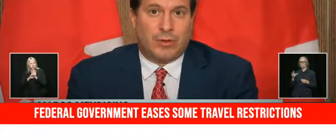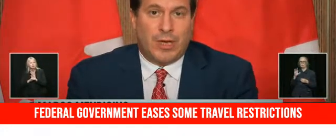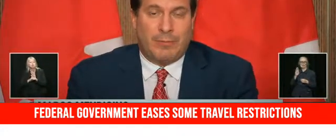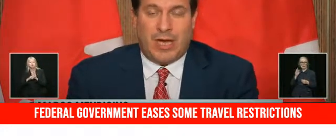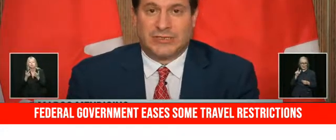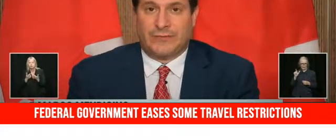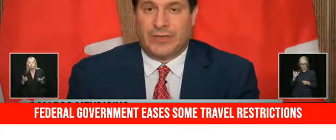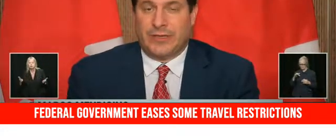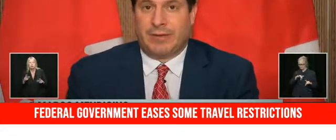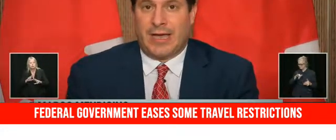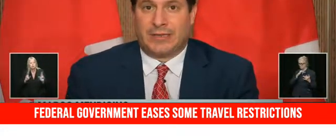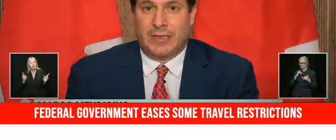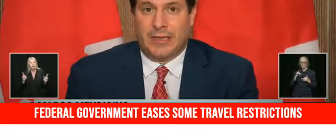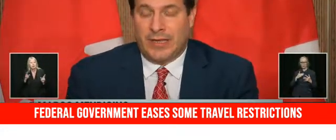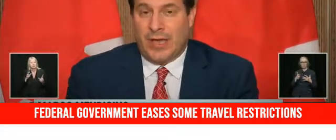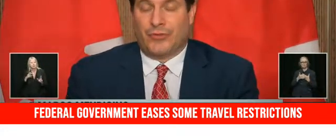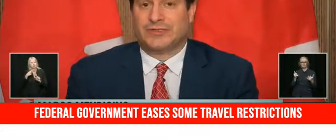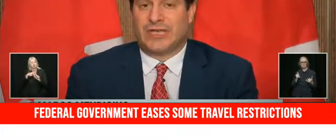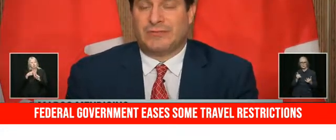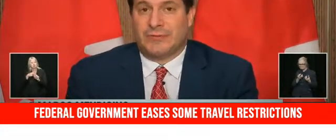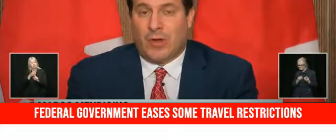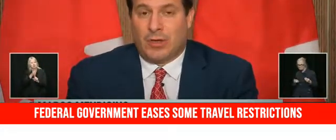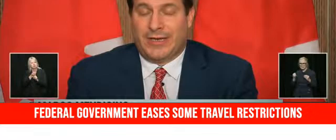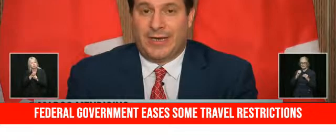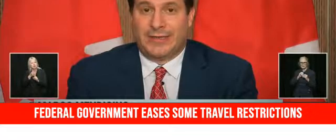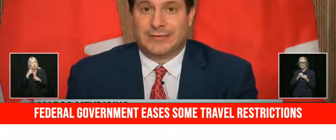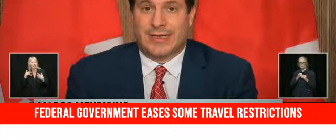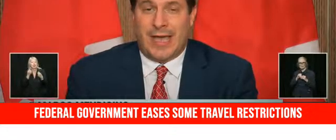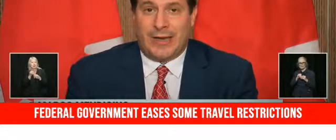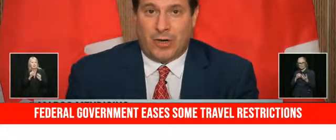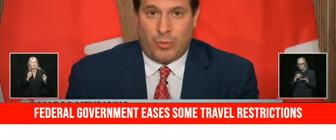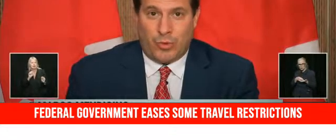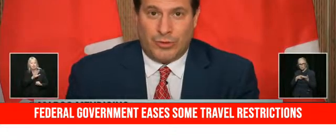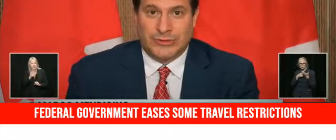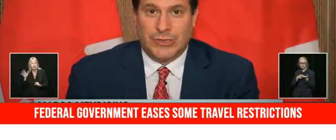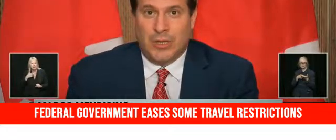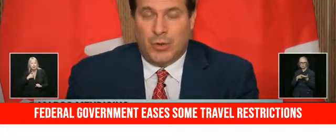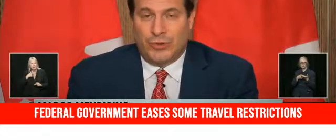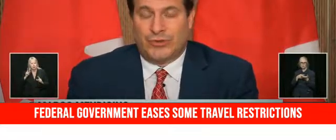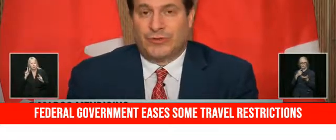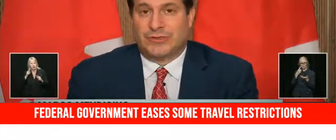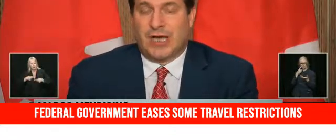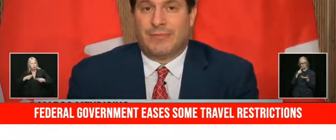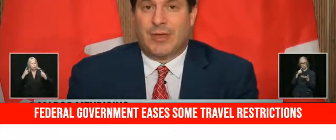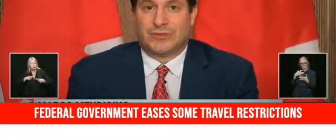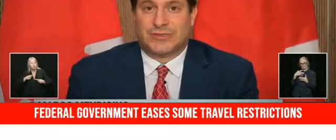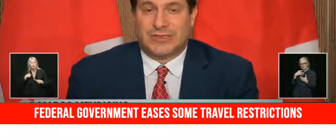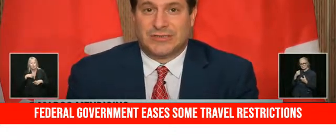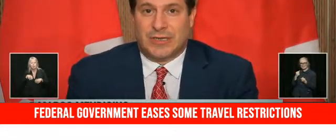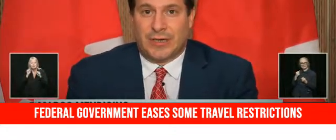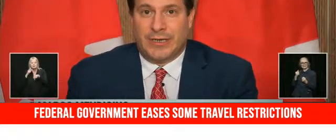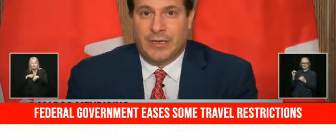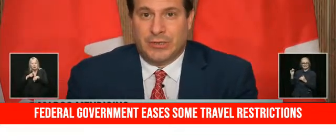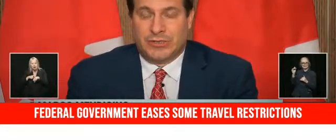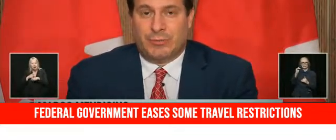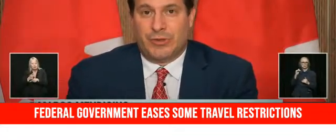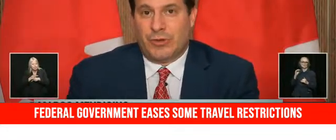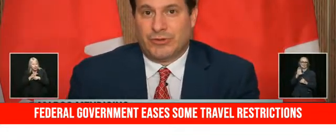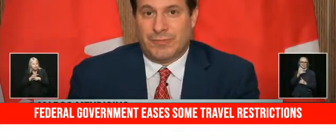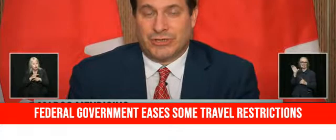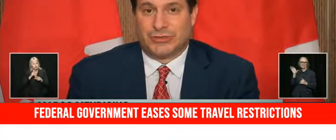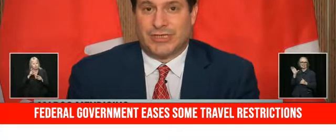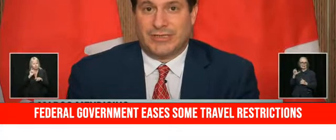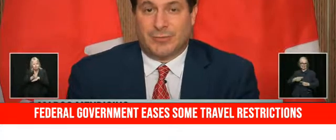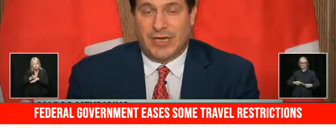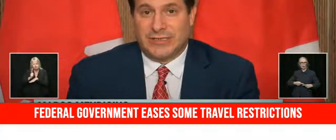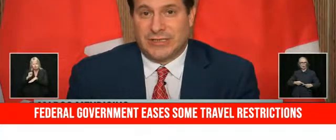that will positively impact the health and safety of all Canadians at our borders. We took the time that was necessary to put